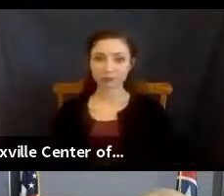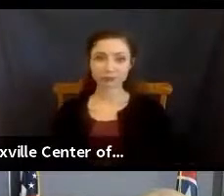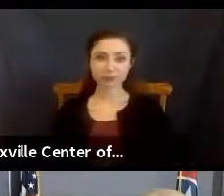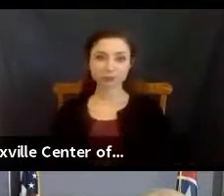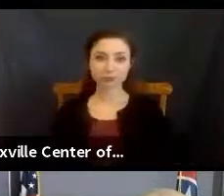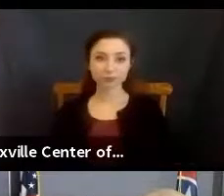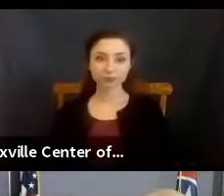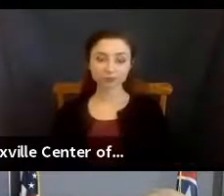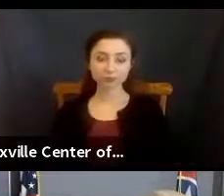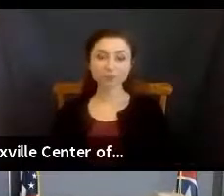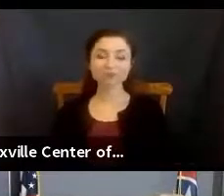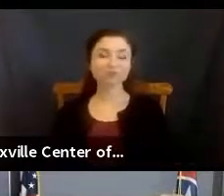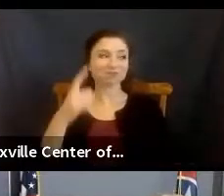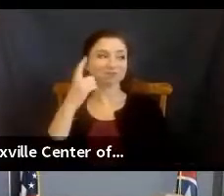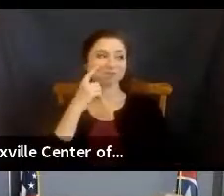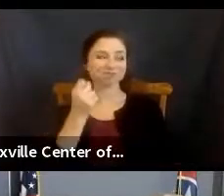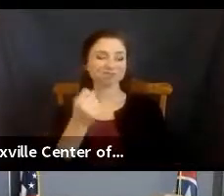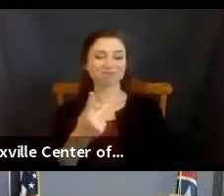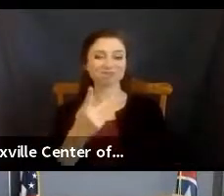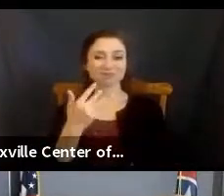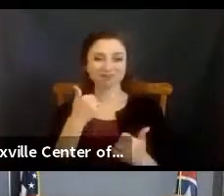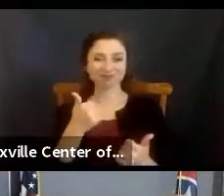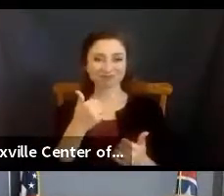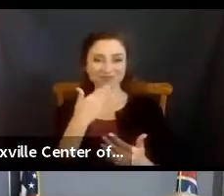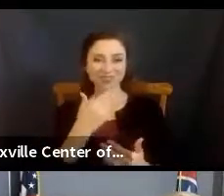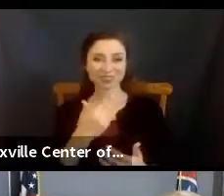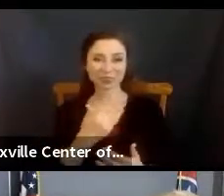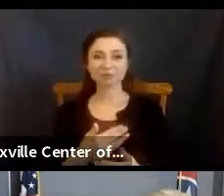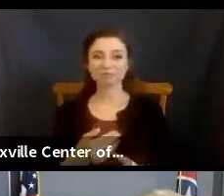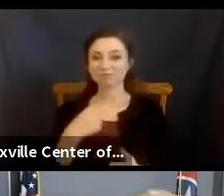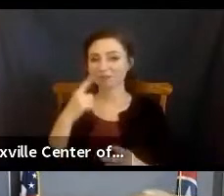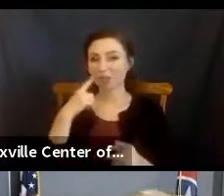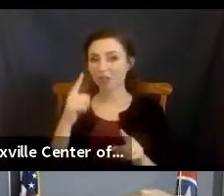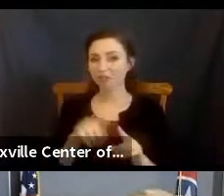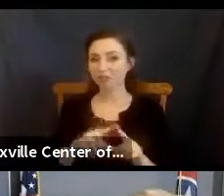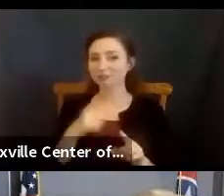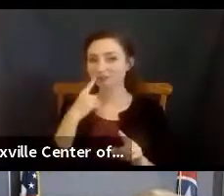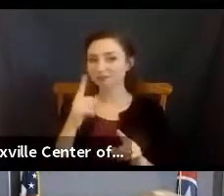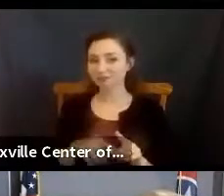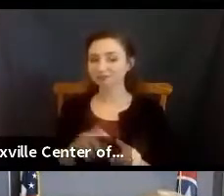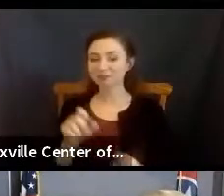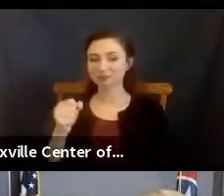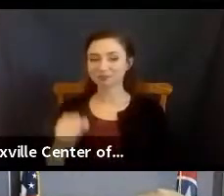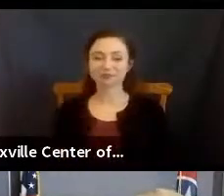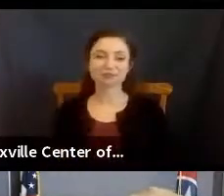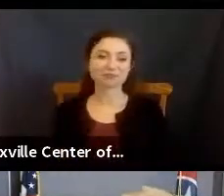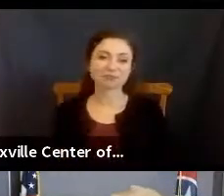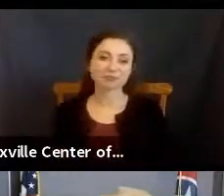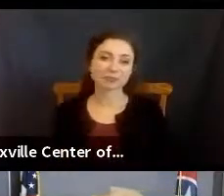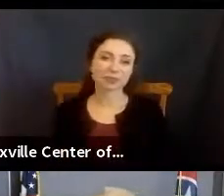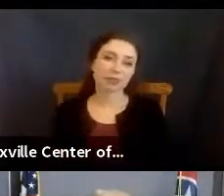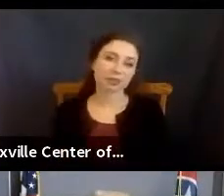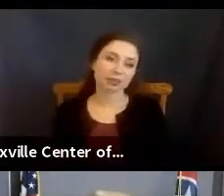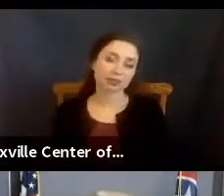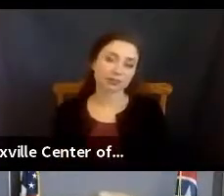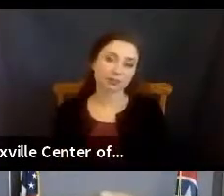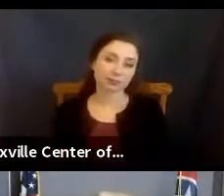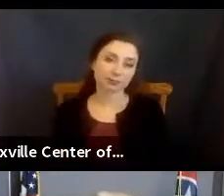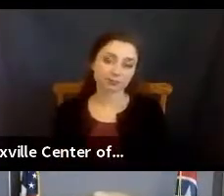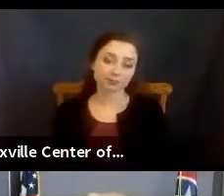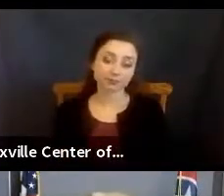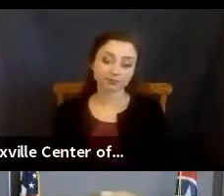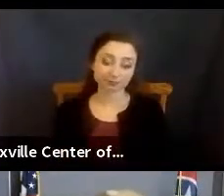Okay, that makes sense to me. Thank you. Okay. I agree, that makes sense. Okay. Reasonable. Great.